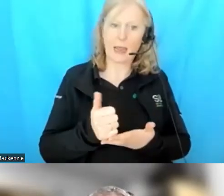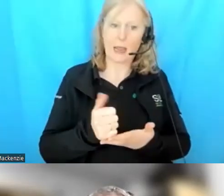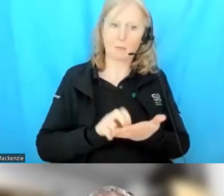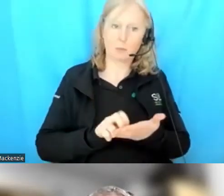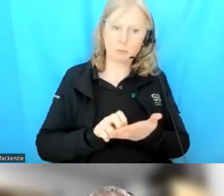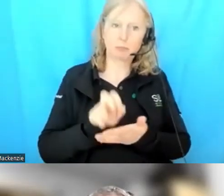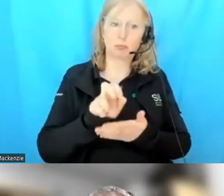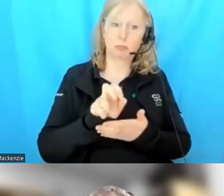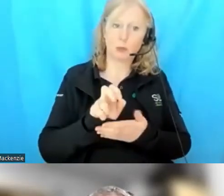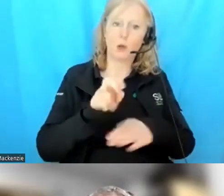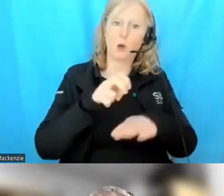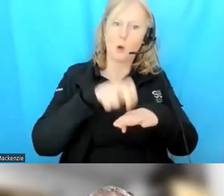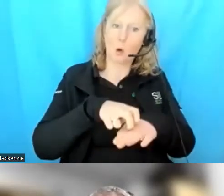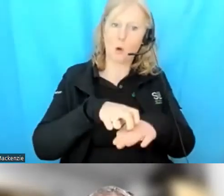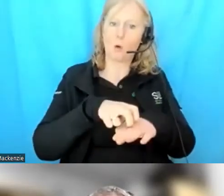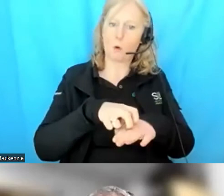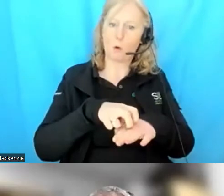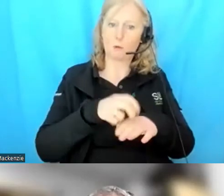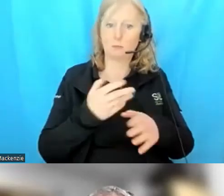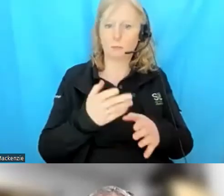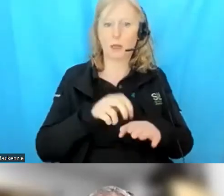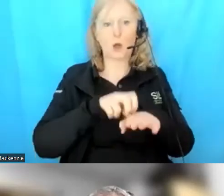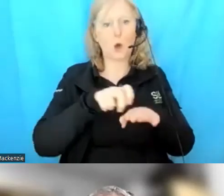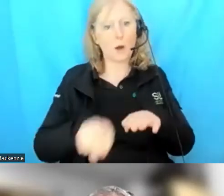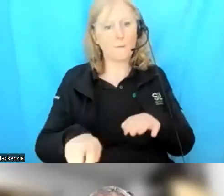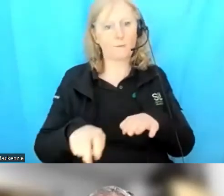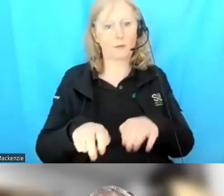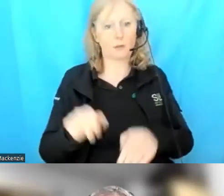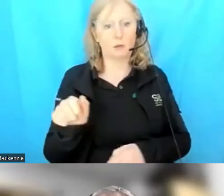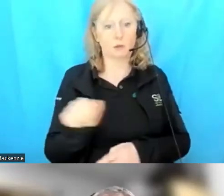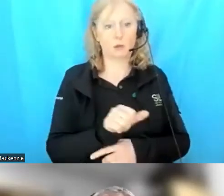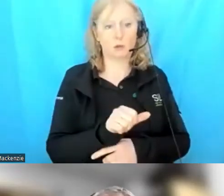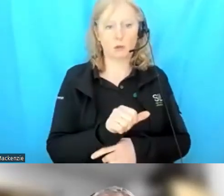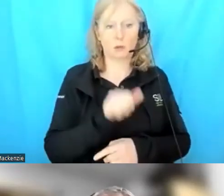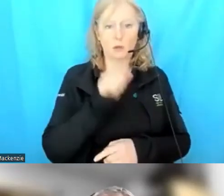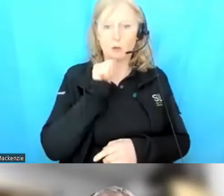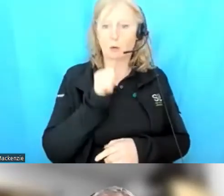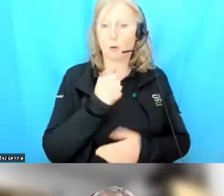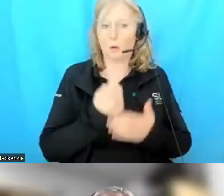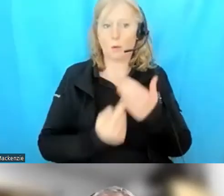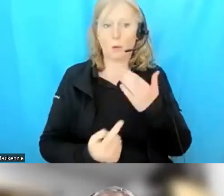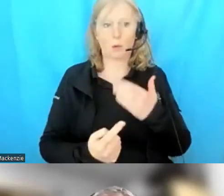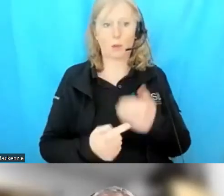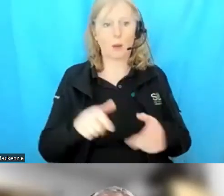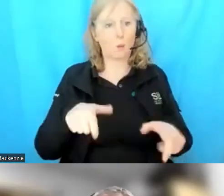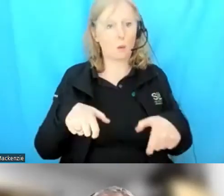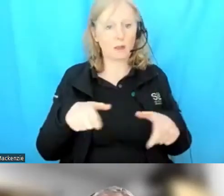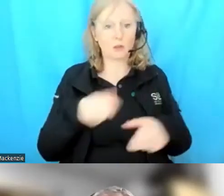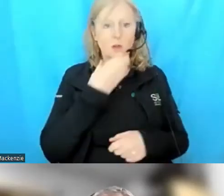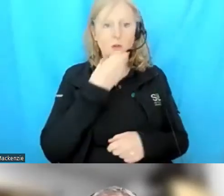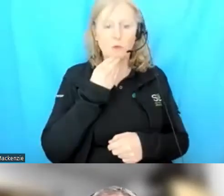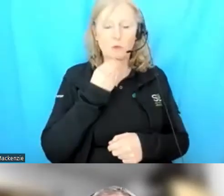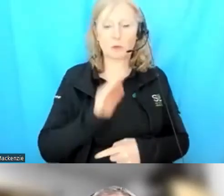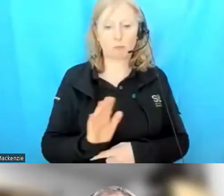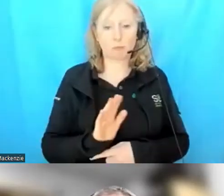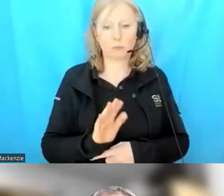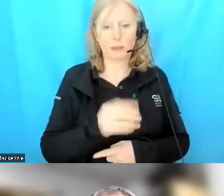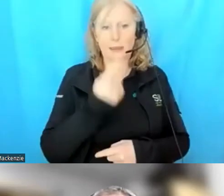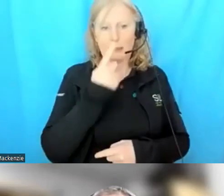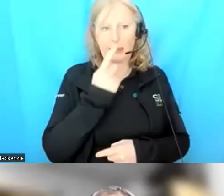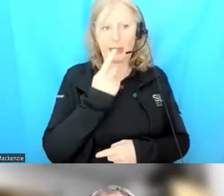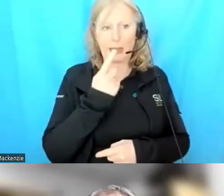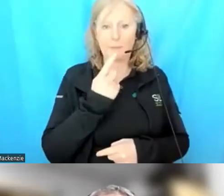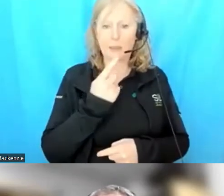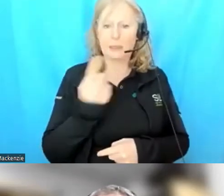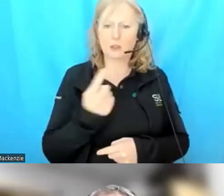alighting. It doesn't have to be just, for example, a wheelchair user. It could be someone unsteady